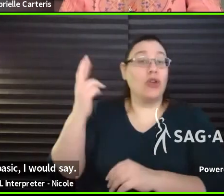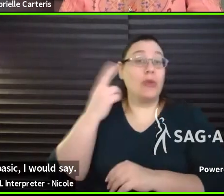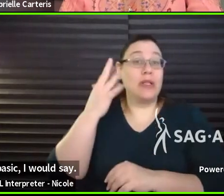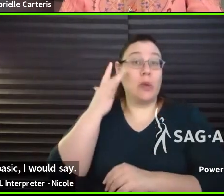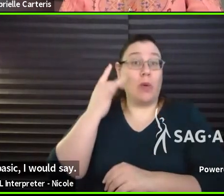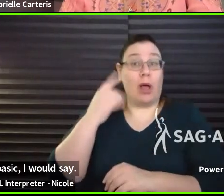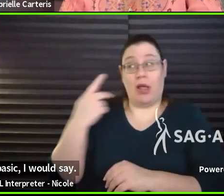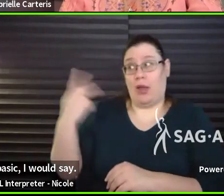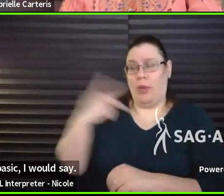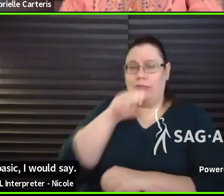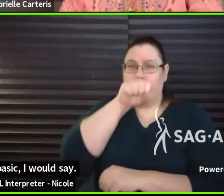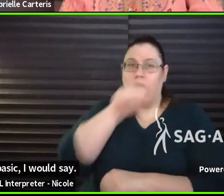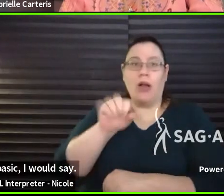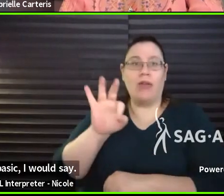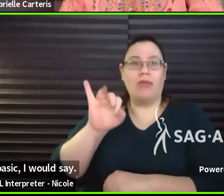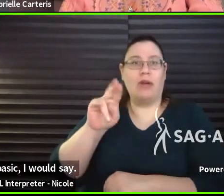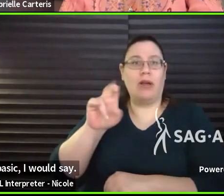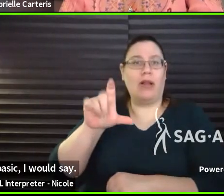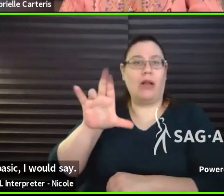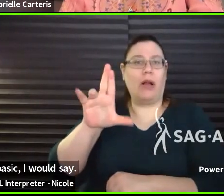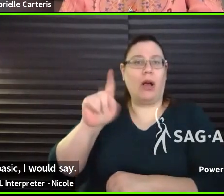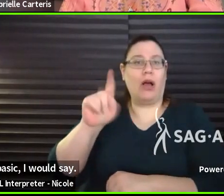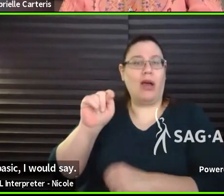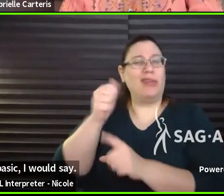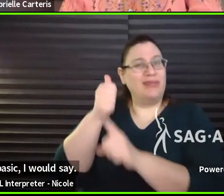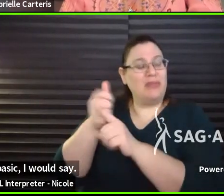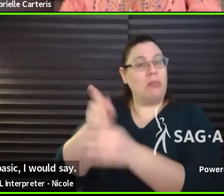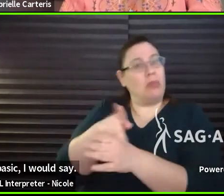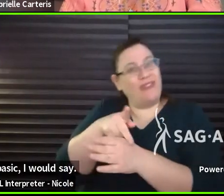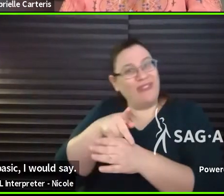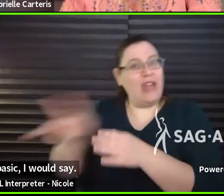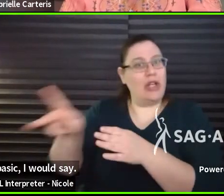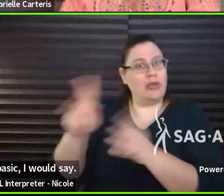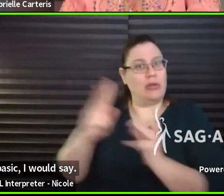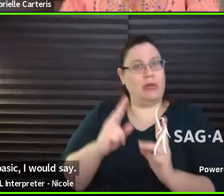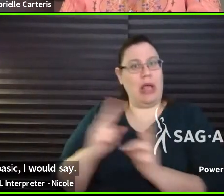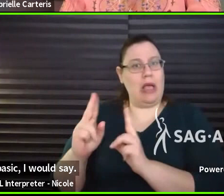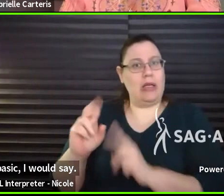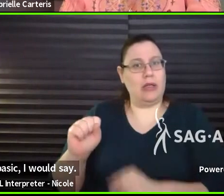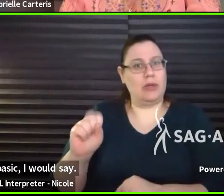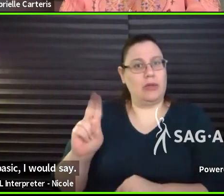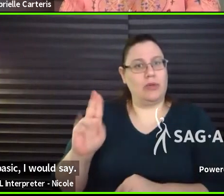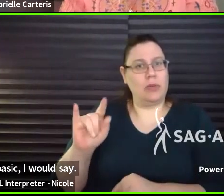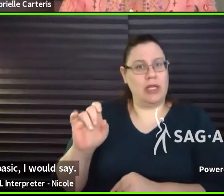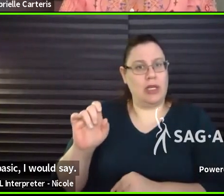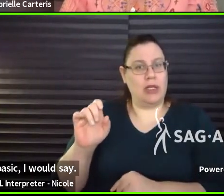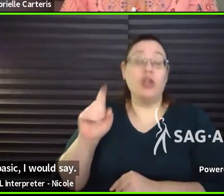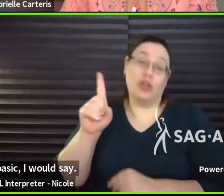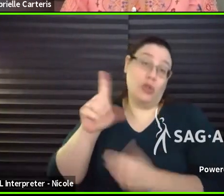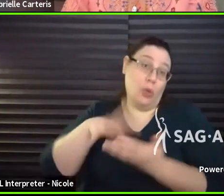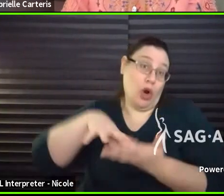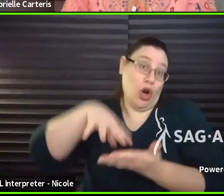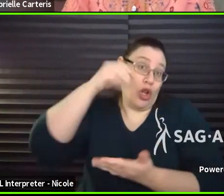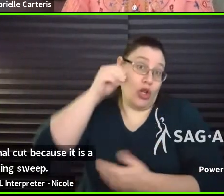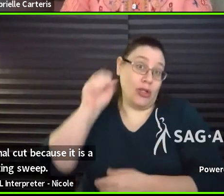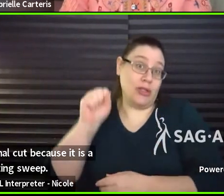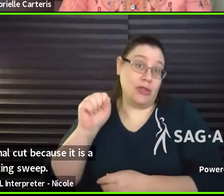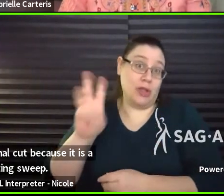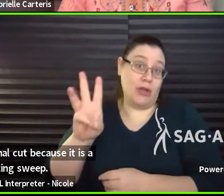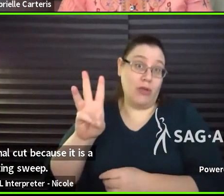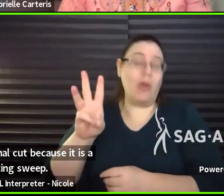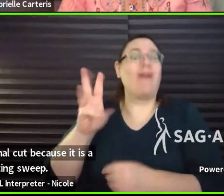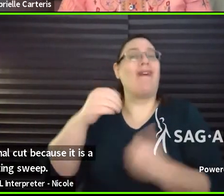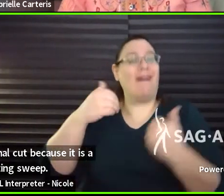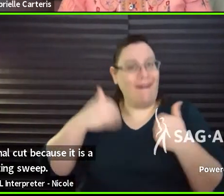Final Cut is because it is actually a professional editing suite. So you are learning software that does actually have